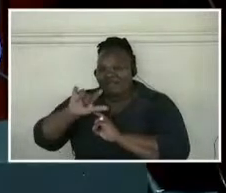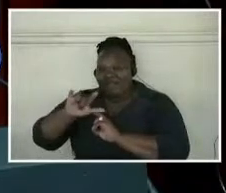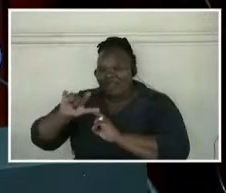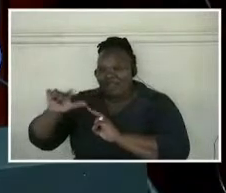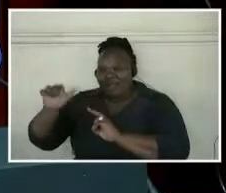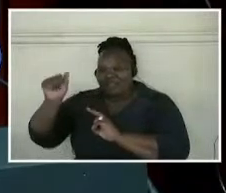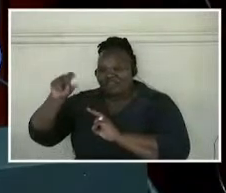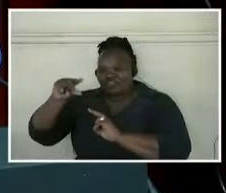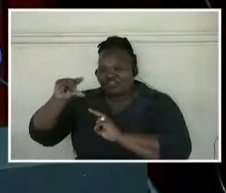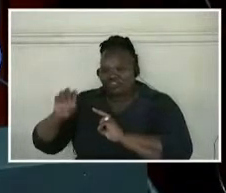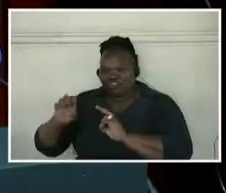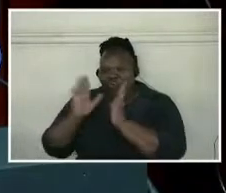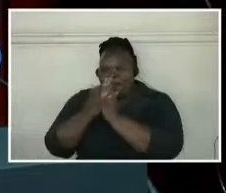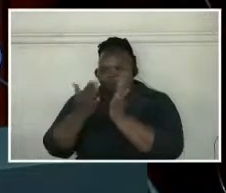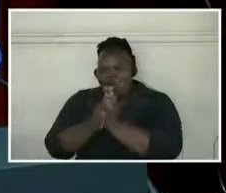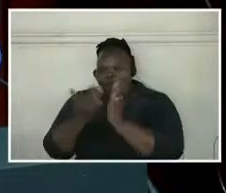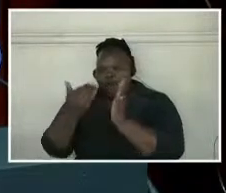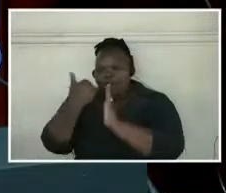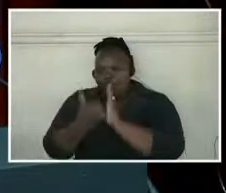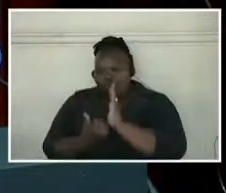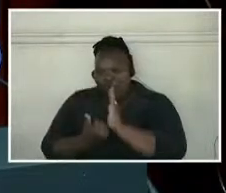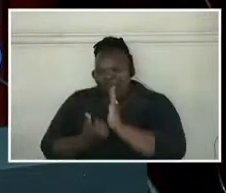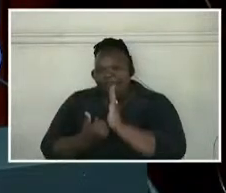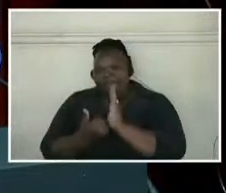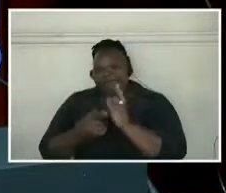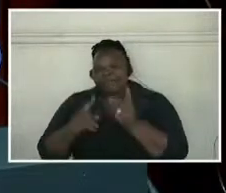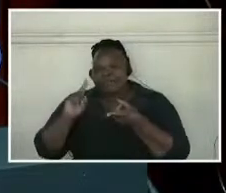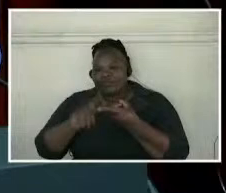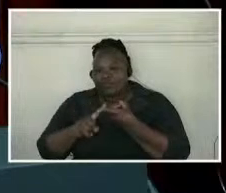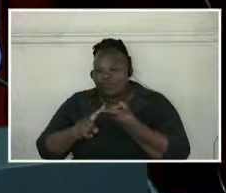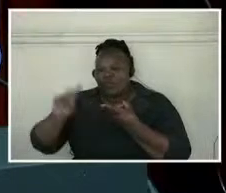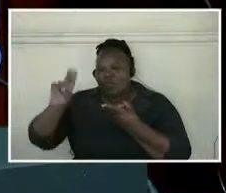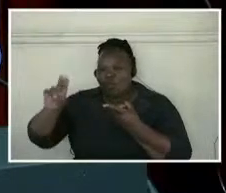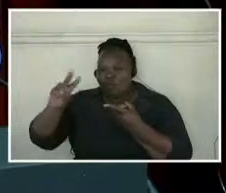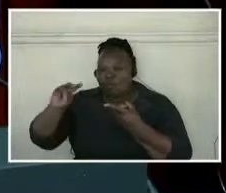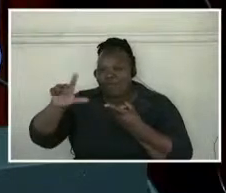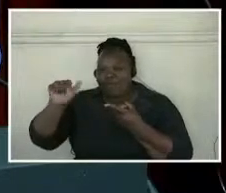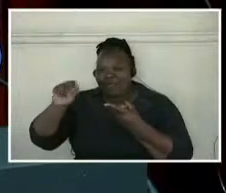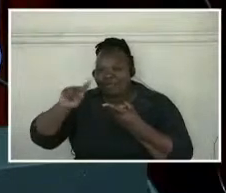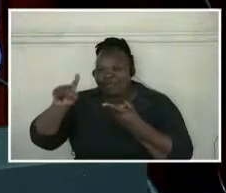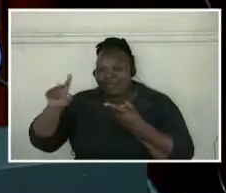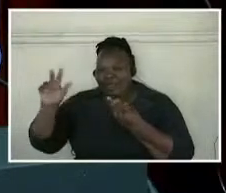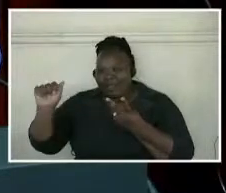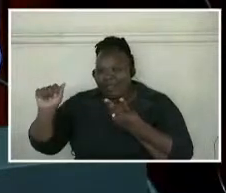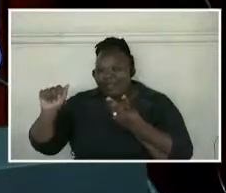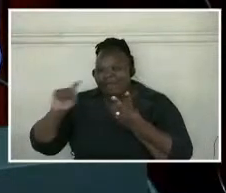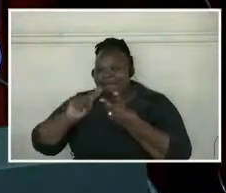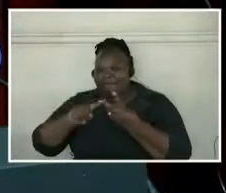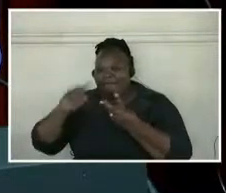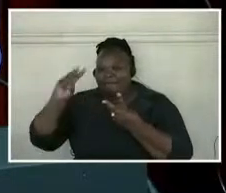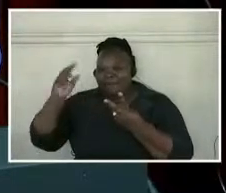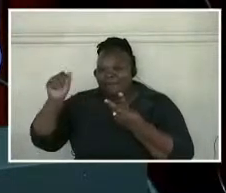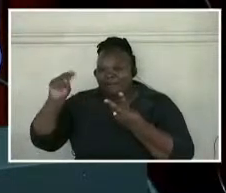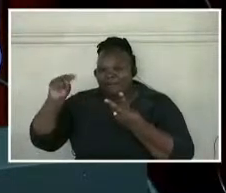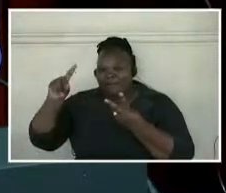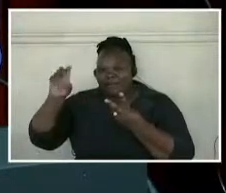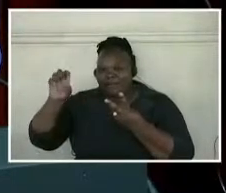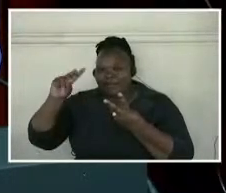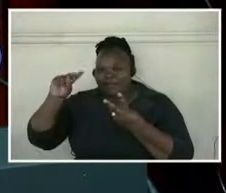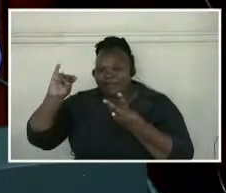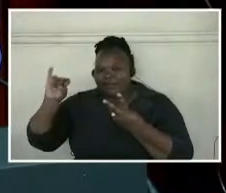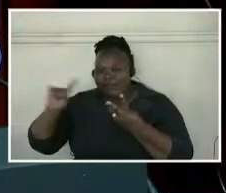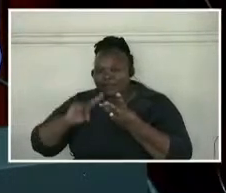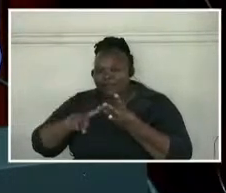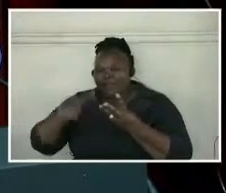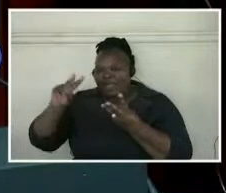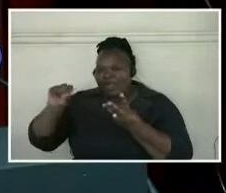and books for the following areas um laza mandeni esi kalini and manjagas